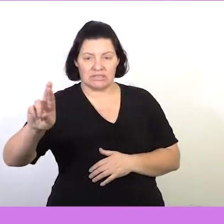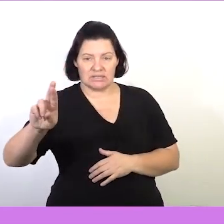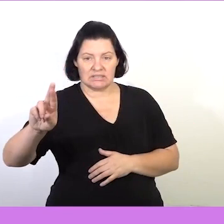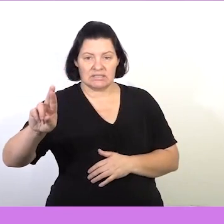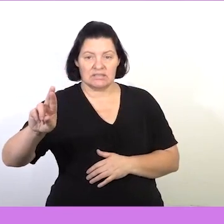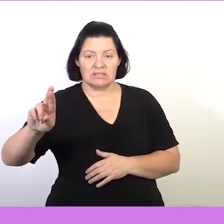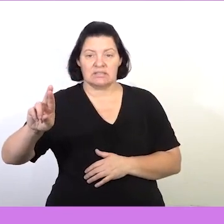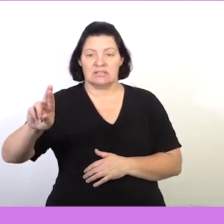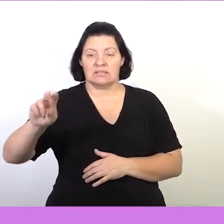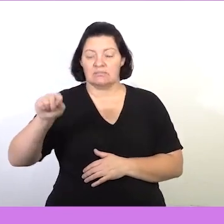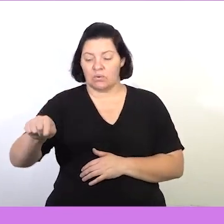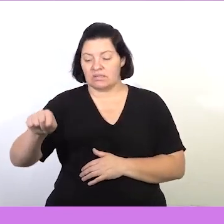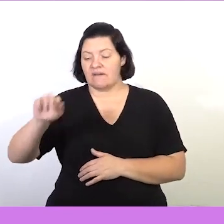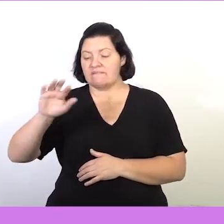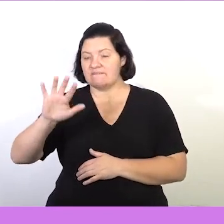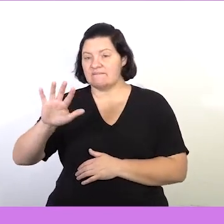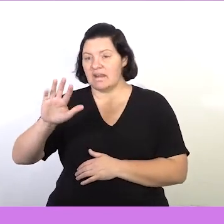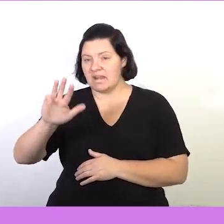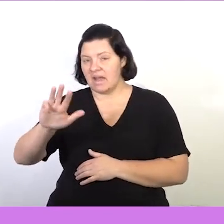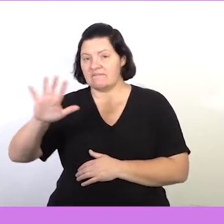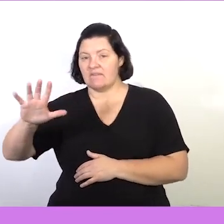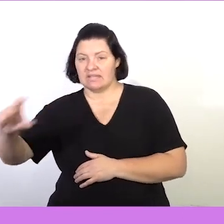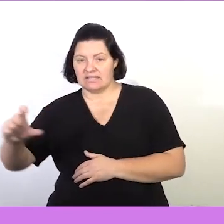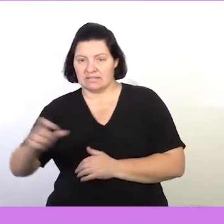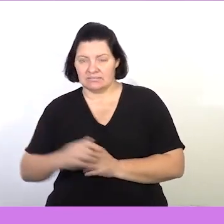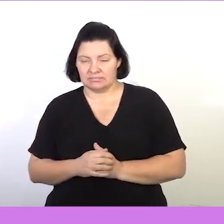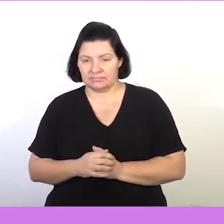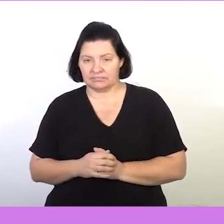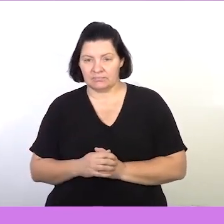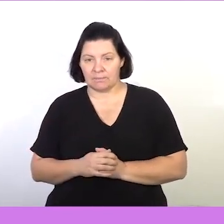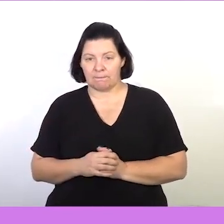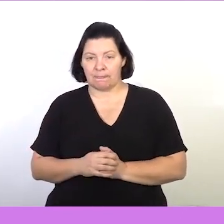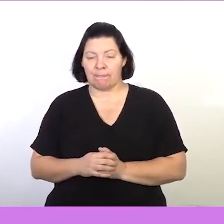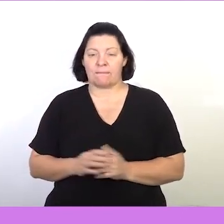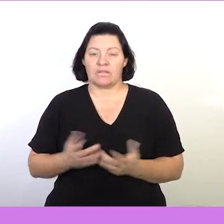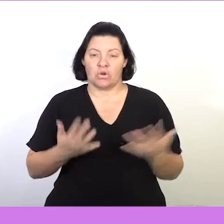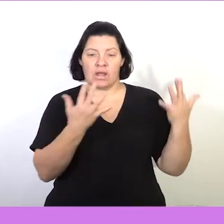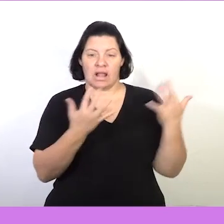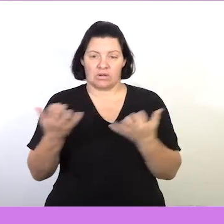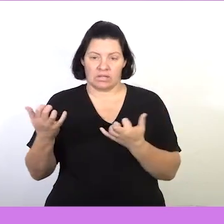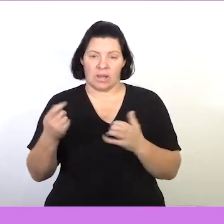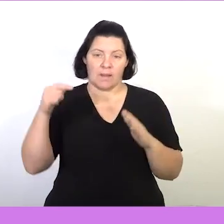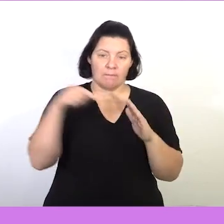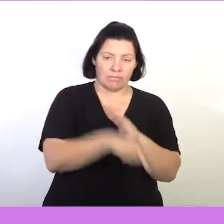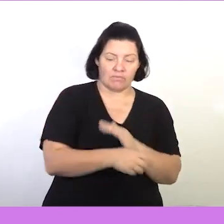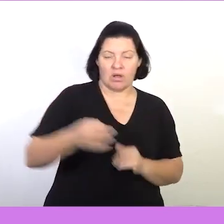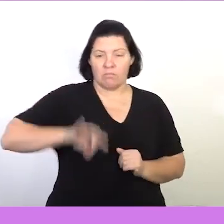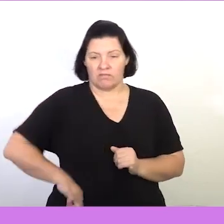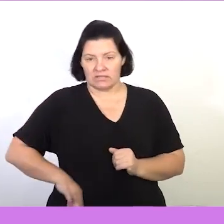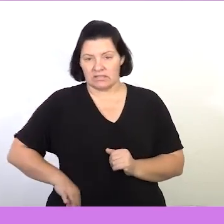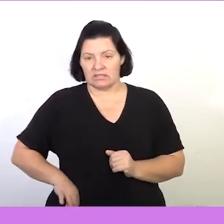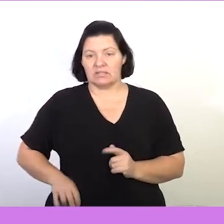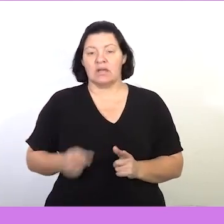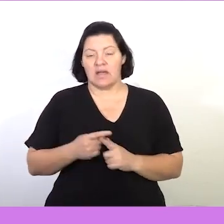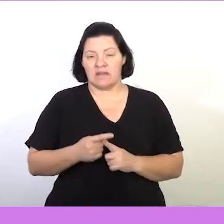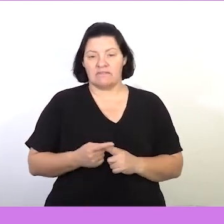1,752 Rand and 95 cents. So just to quickly recap, in order to calculate whether it's a profit or a